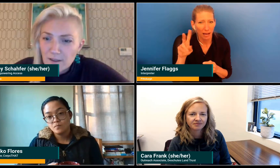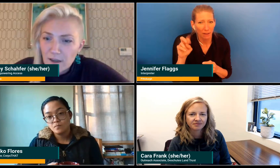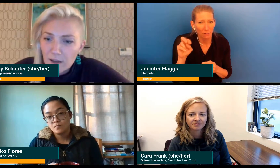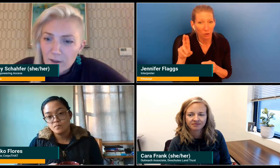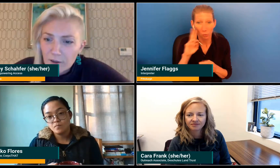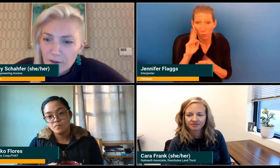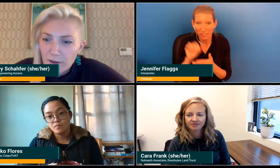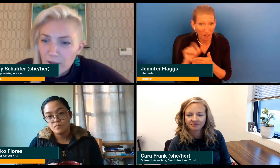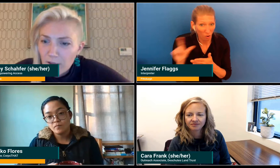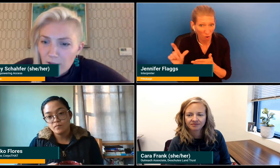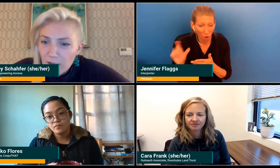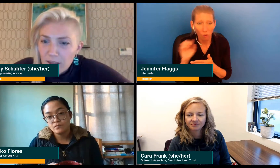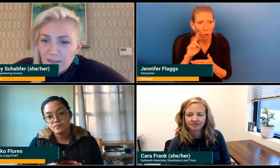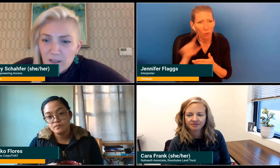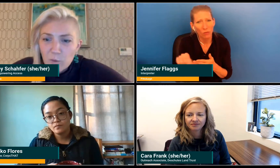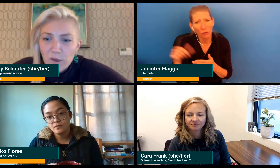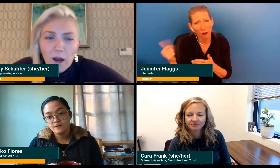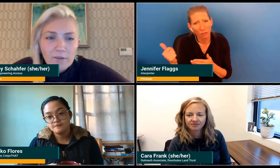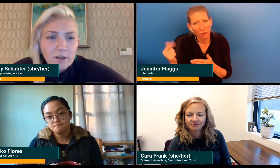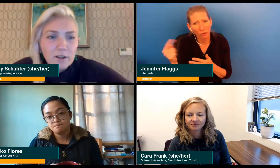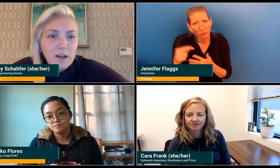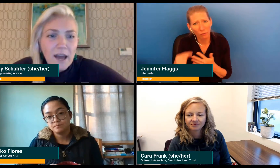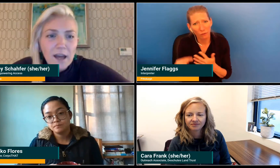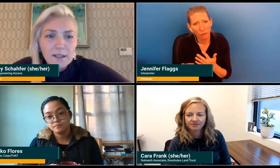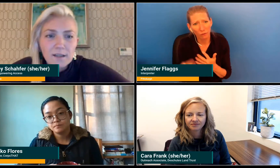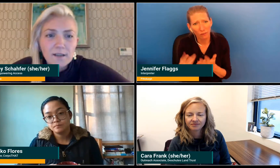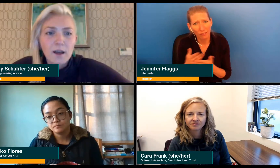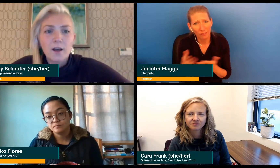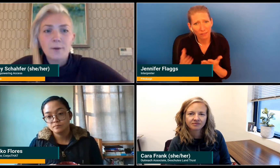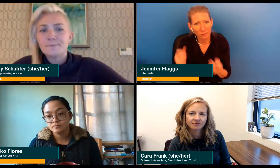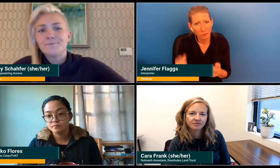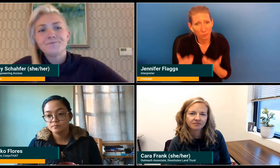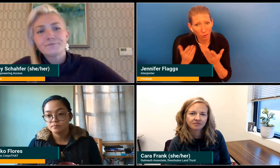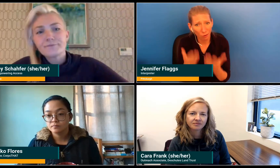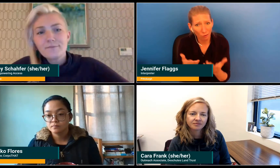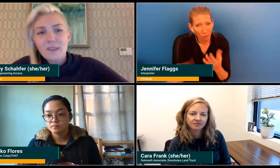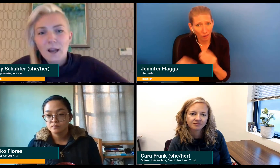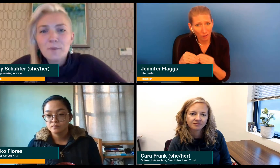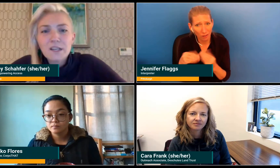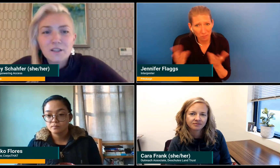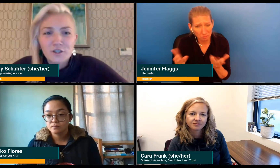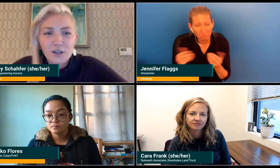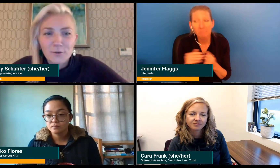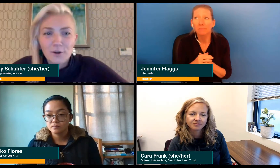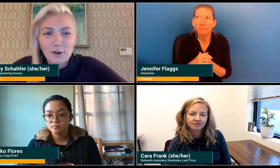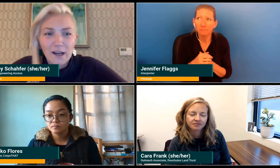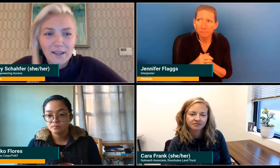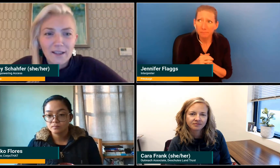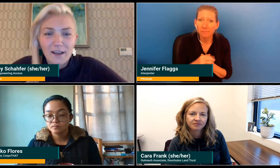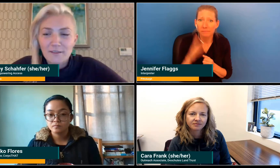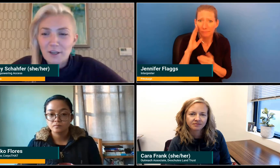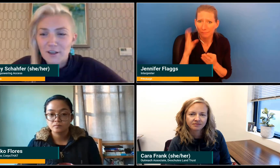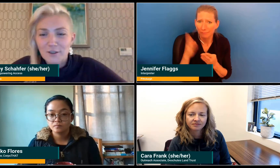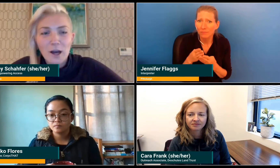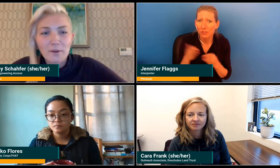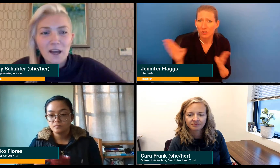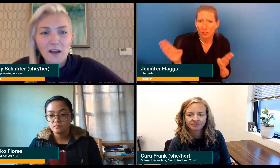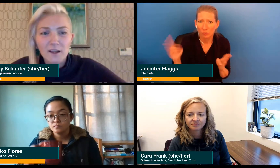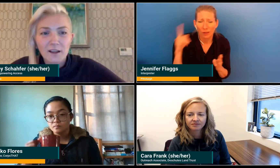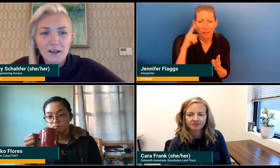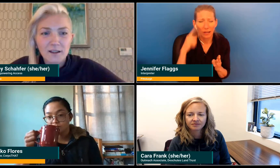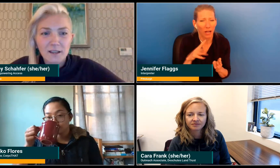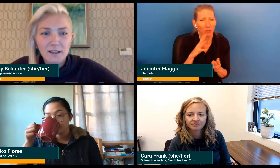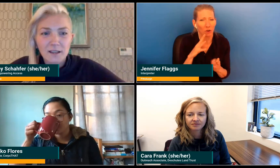there's other things that could be offered and added. I mean, in general, I think I've talked a lot